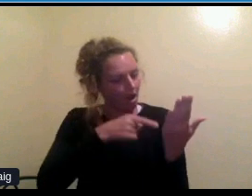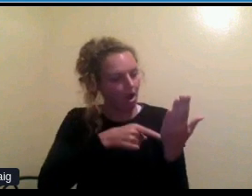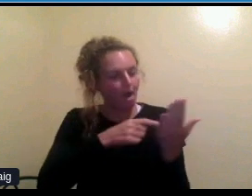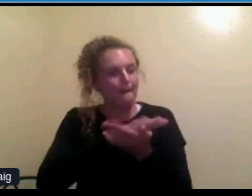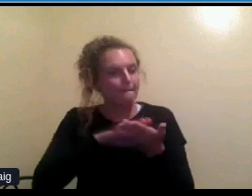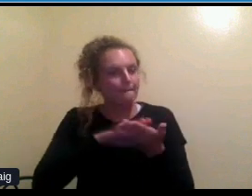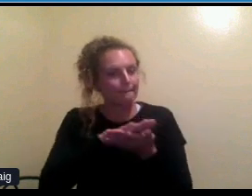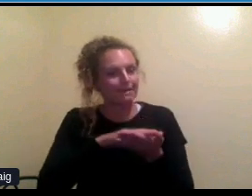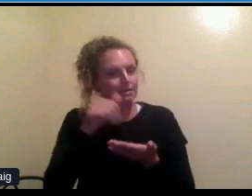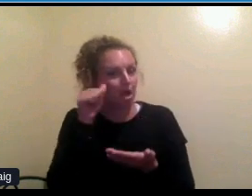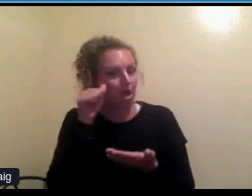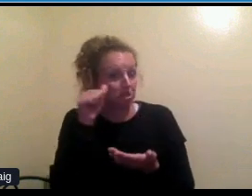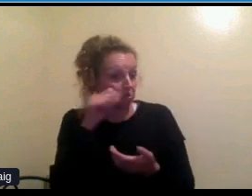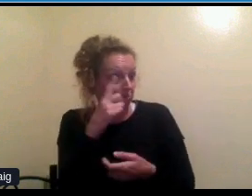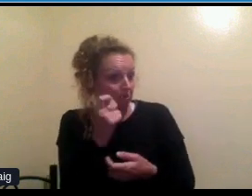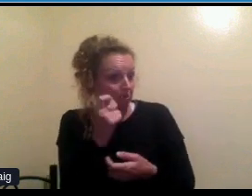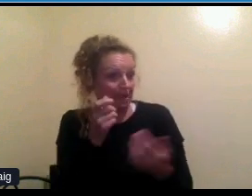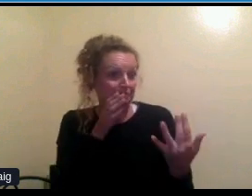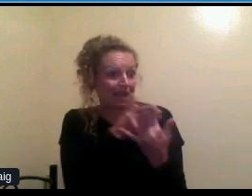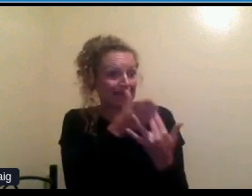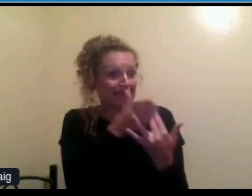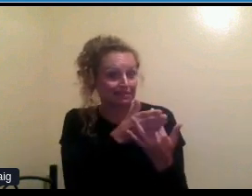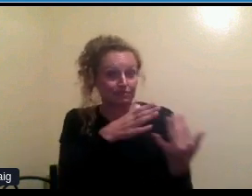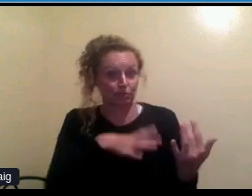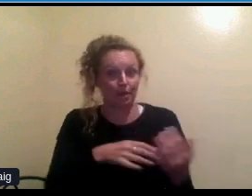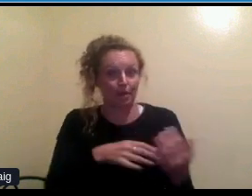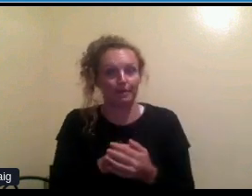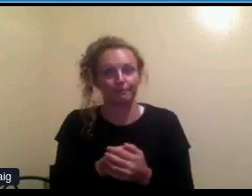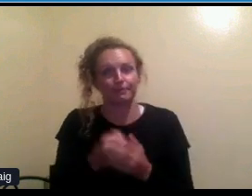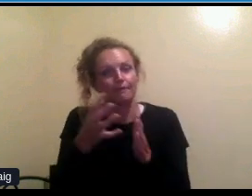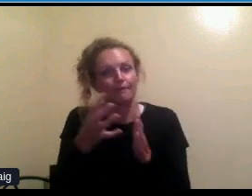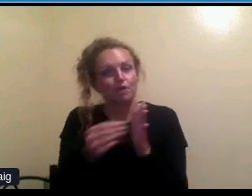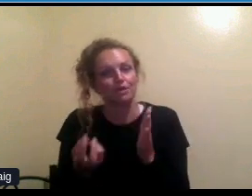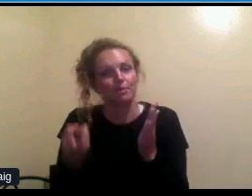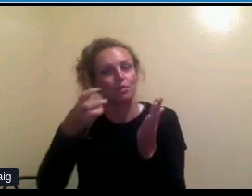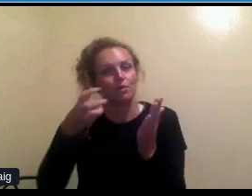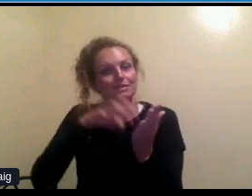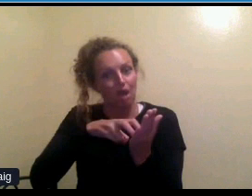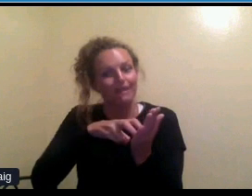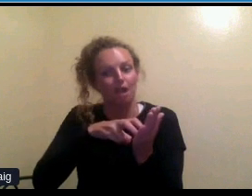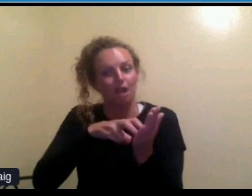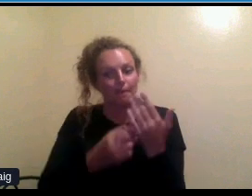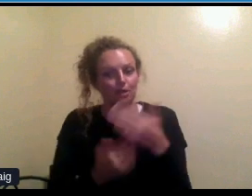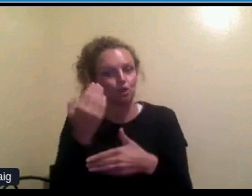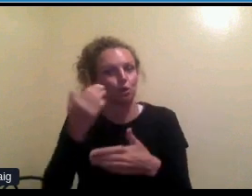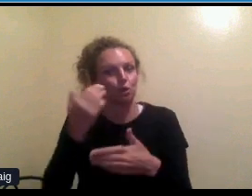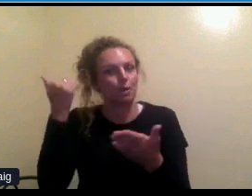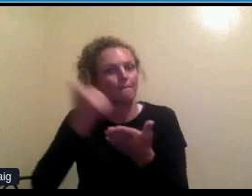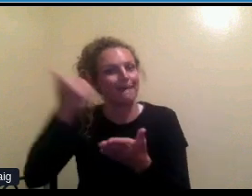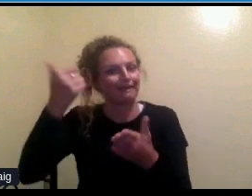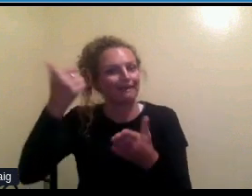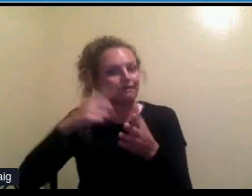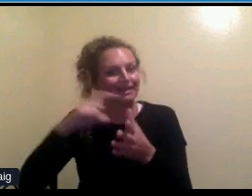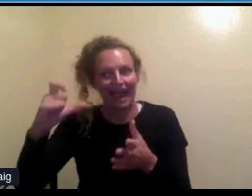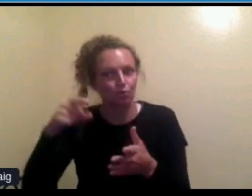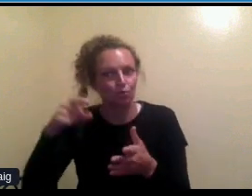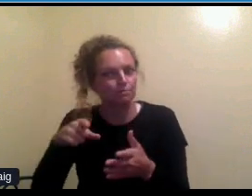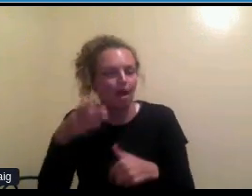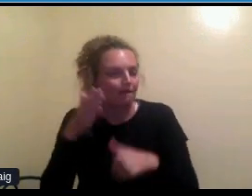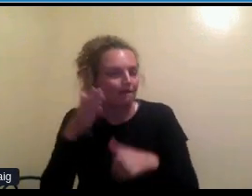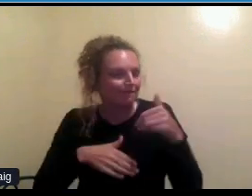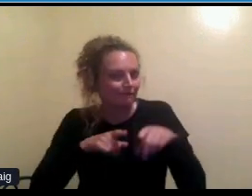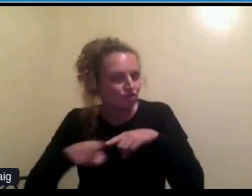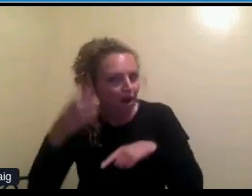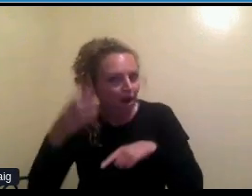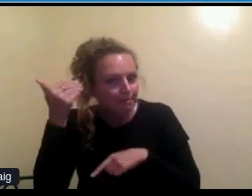access requirements. So you sign up for a new bank account and they tell you about the accessibility features, but I want to try them. I want to see them. I